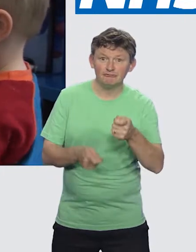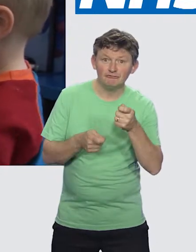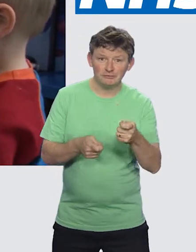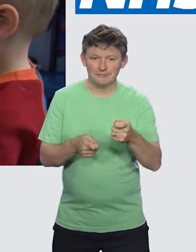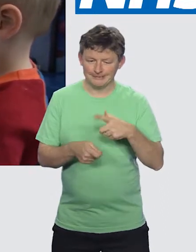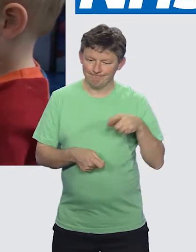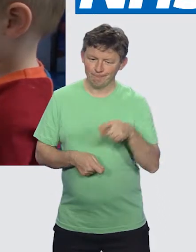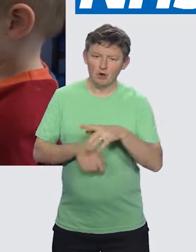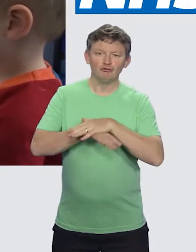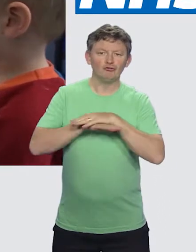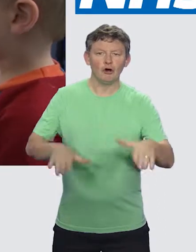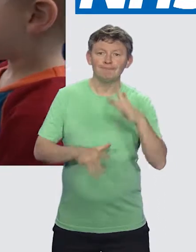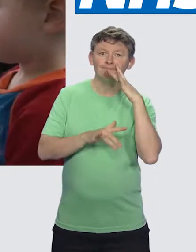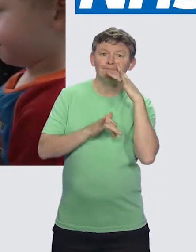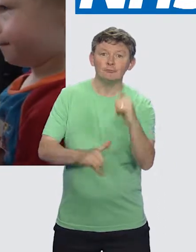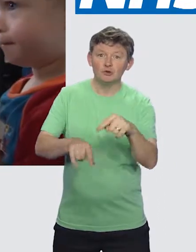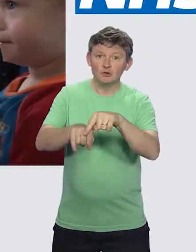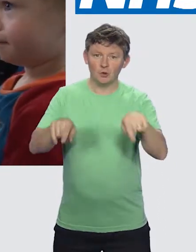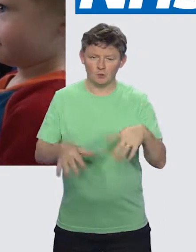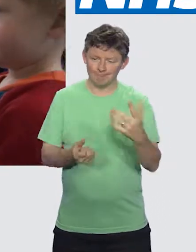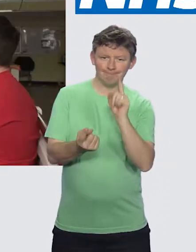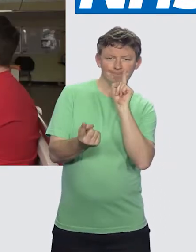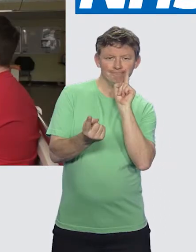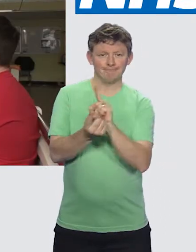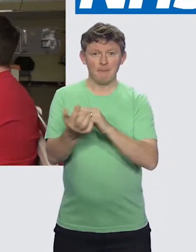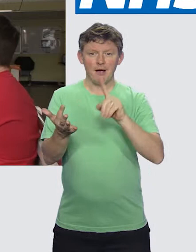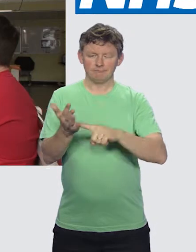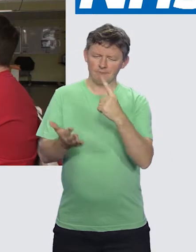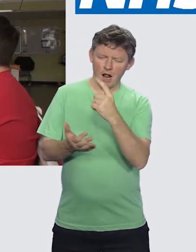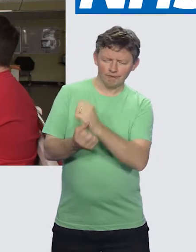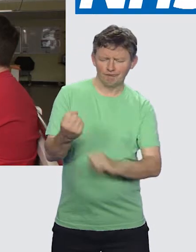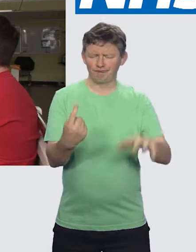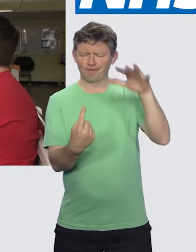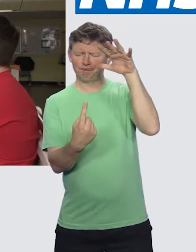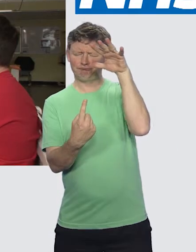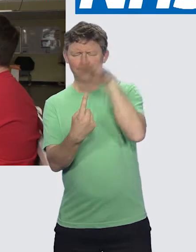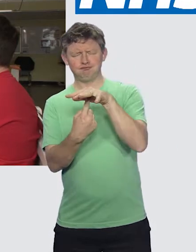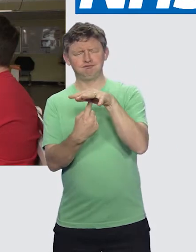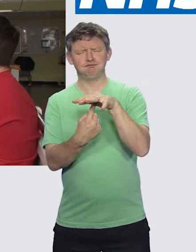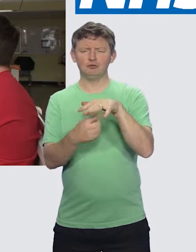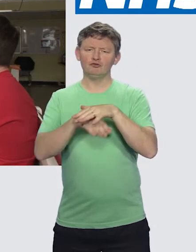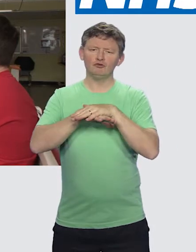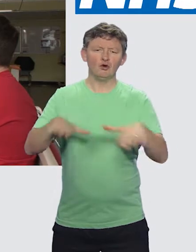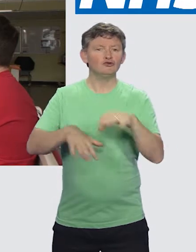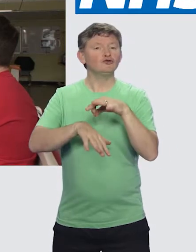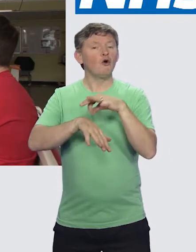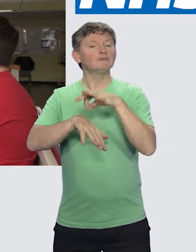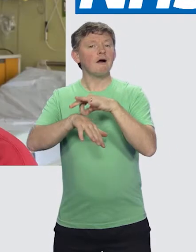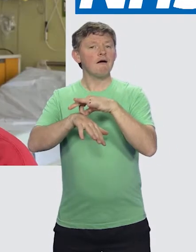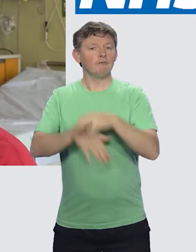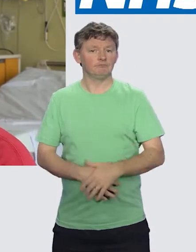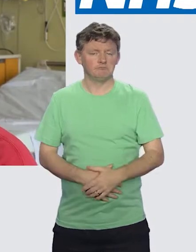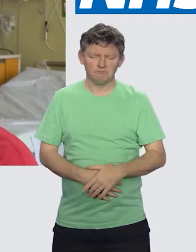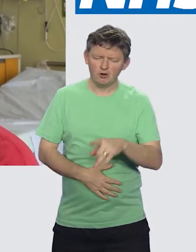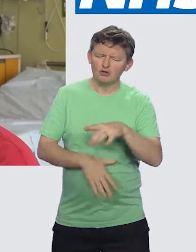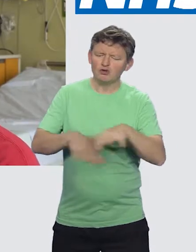some treatment, you may go into a children's assessment unit where you'll meet somebody like Mel, who's a consultant paediatrician.